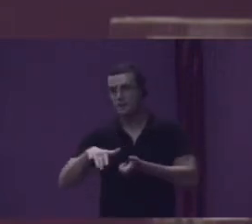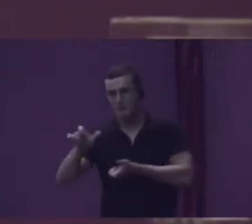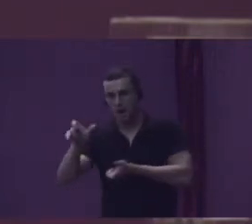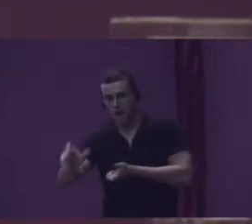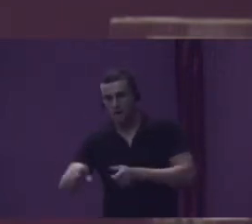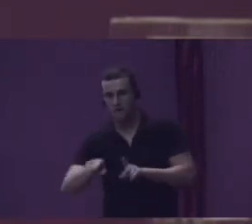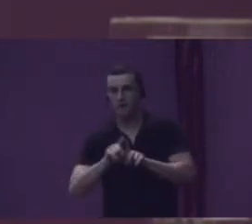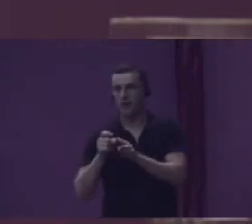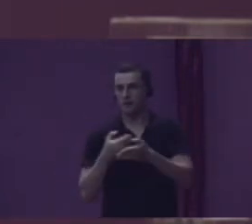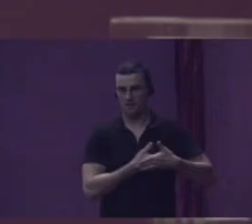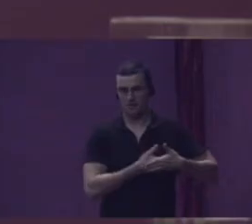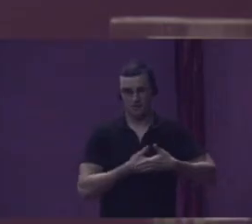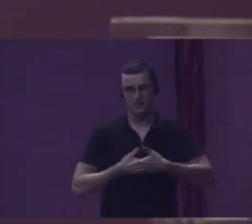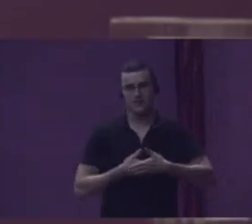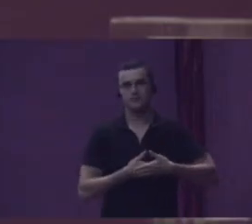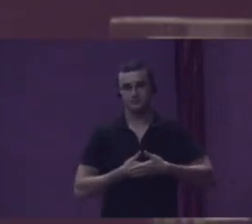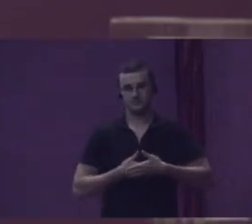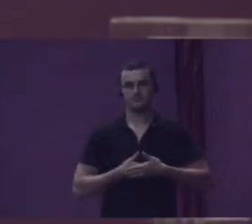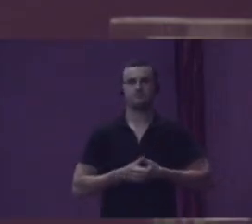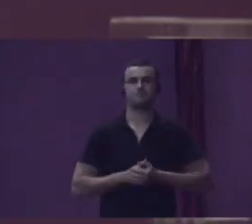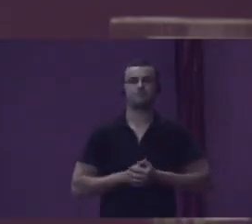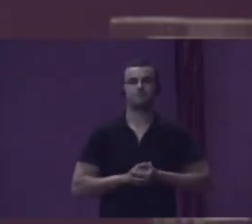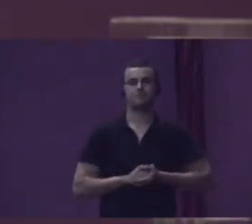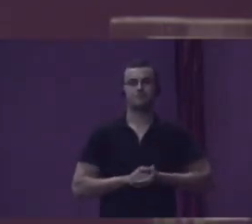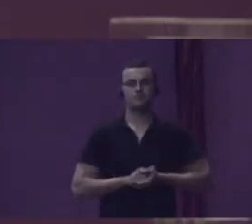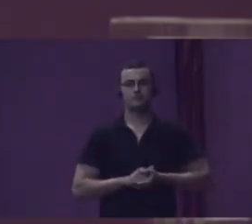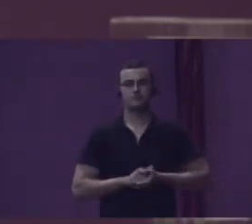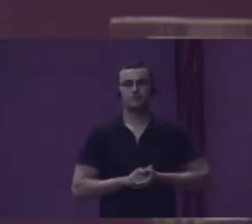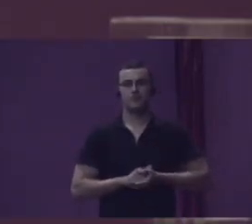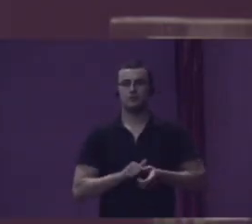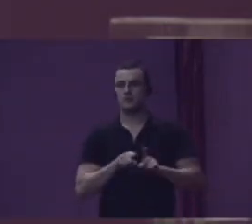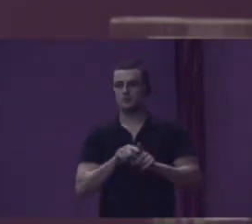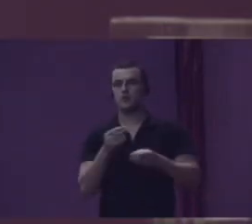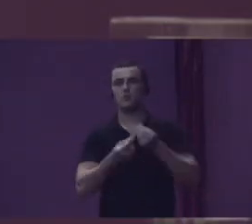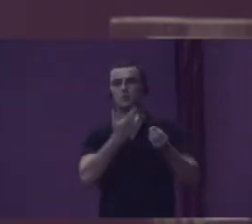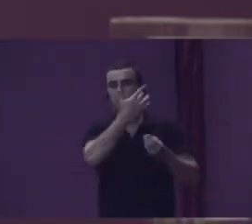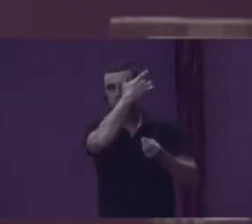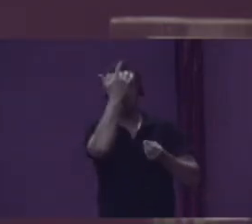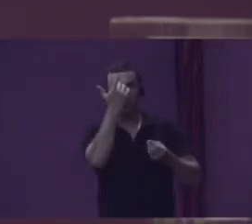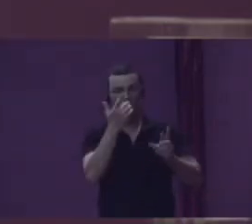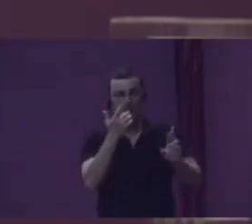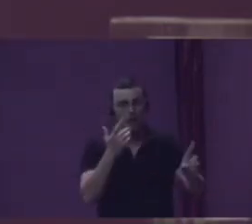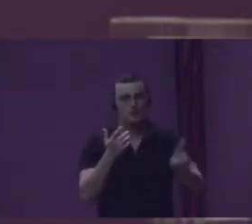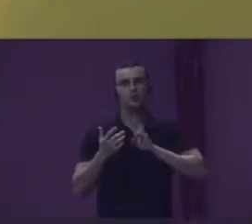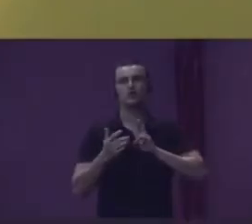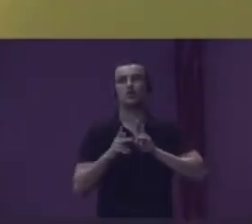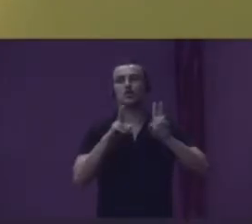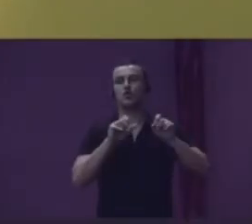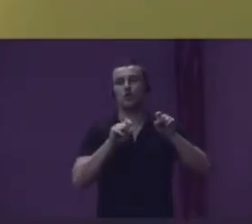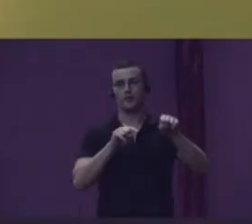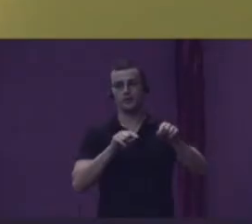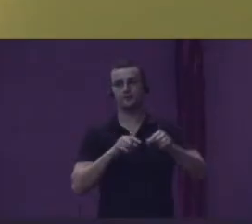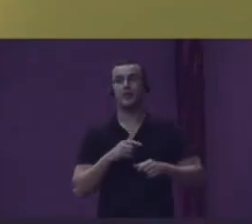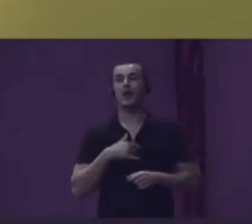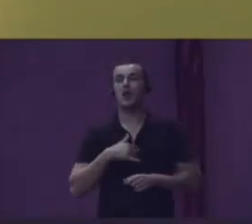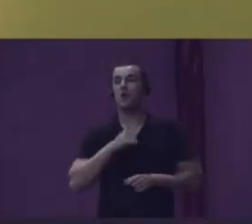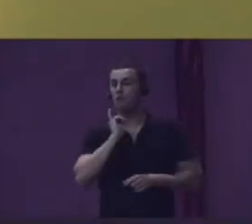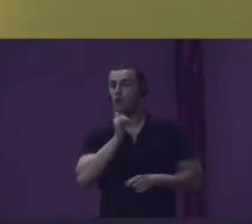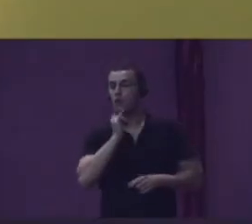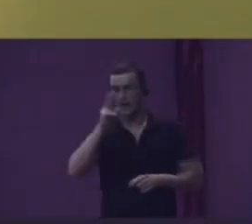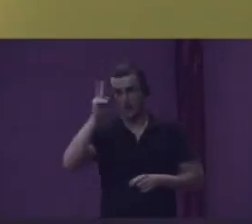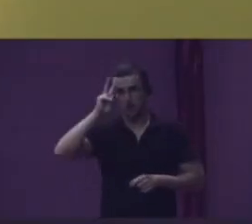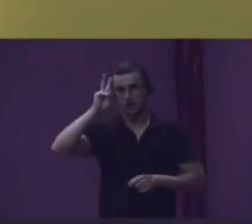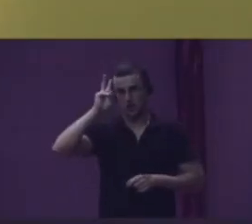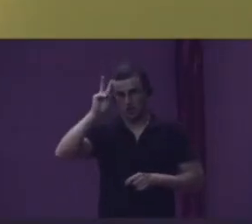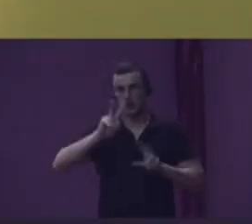in low-resource settings. And I'm also going to tell you a story about a woman that I took care of